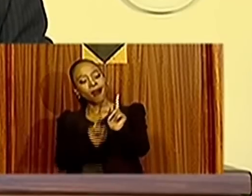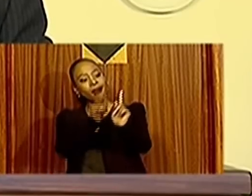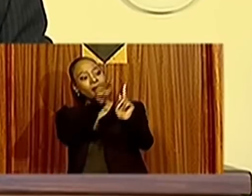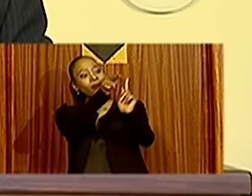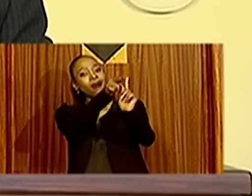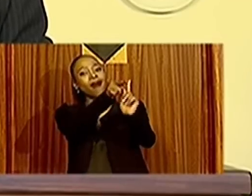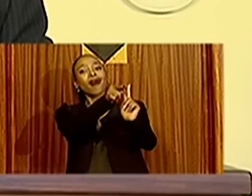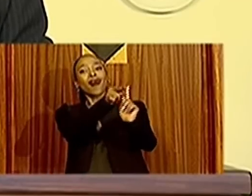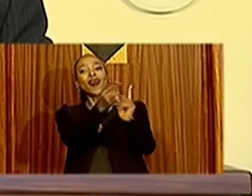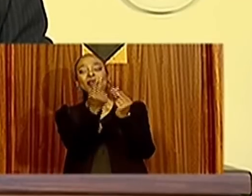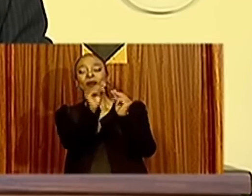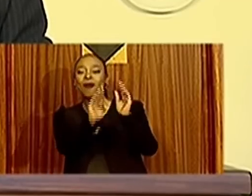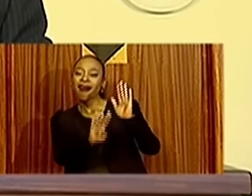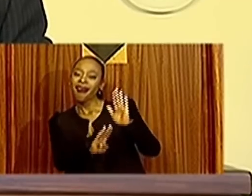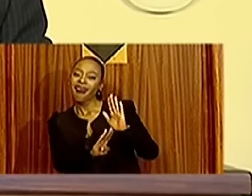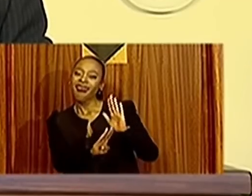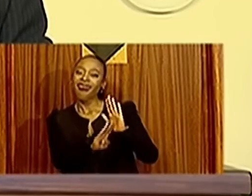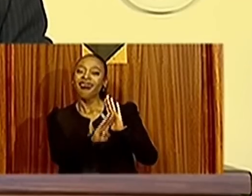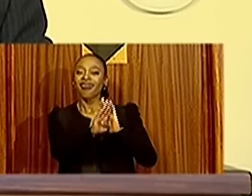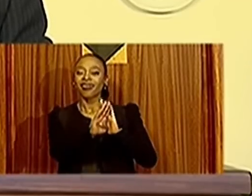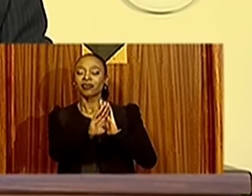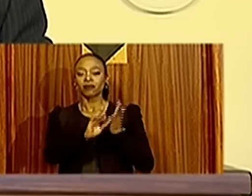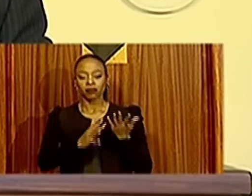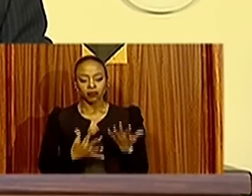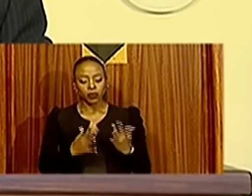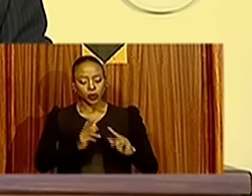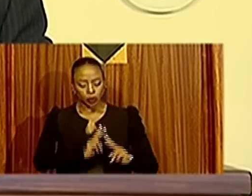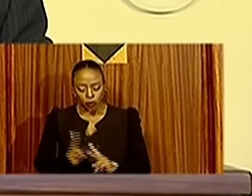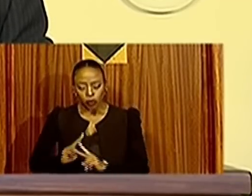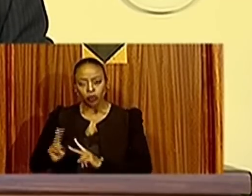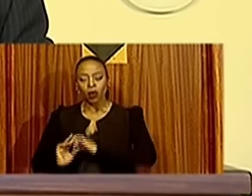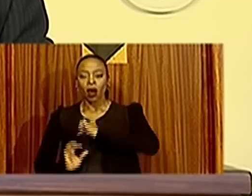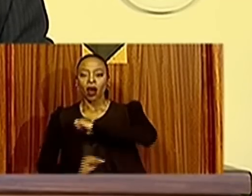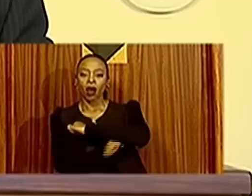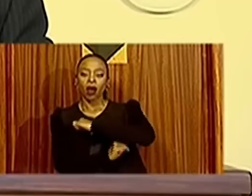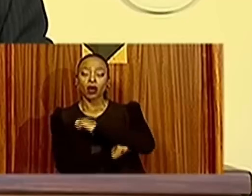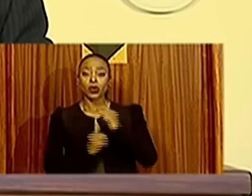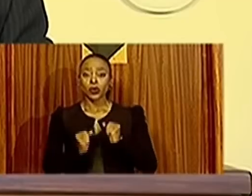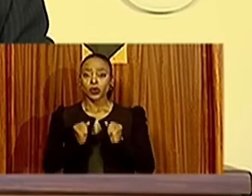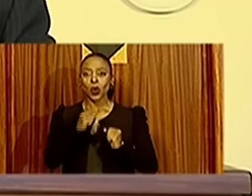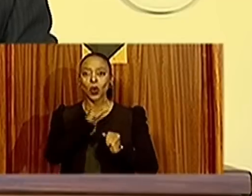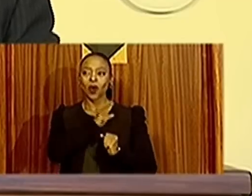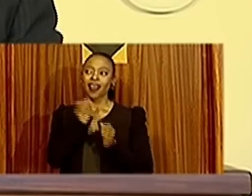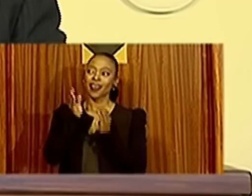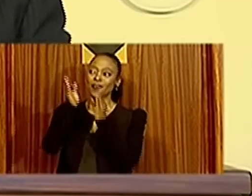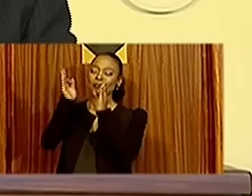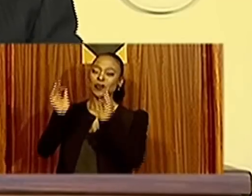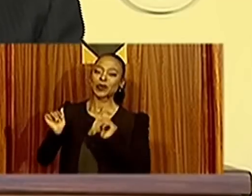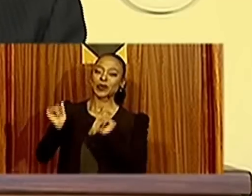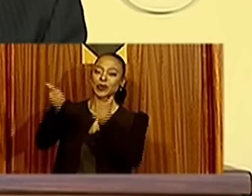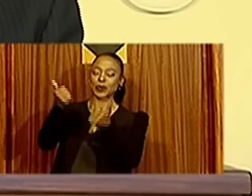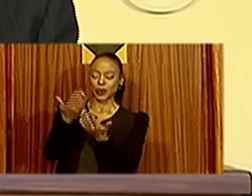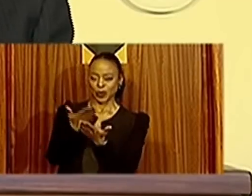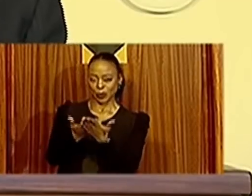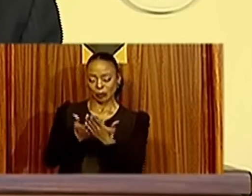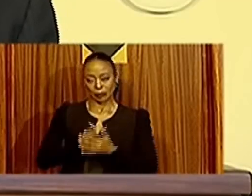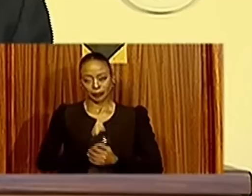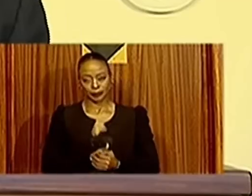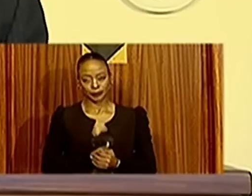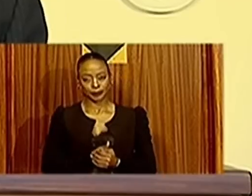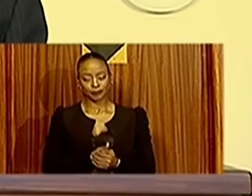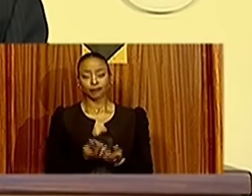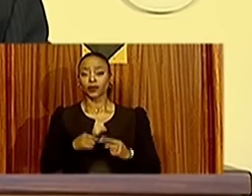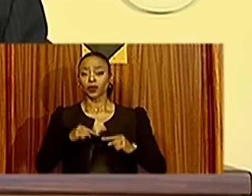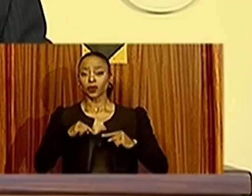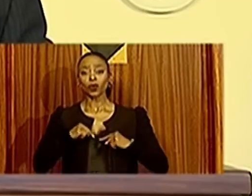recovery and laid a strong foundation for future growth. We have taken